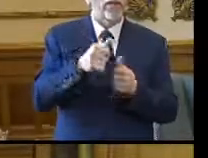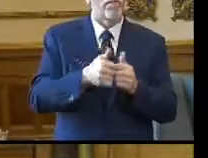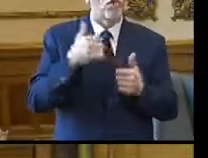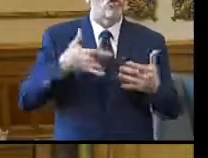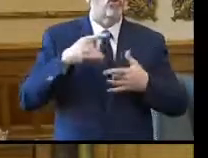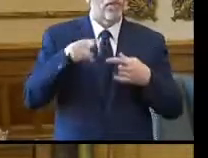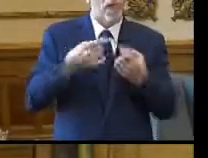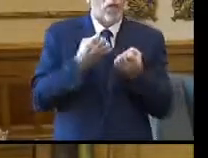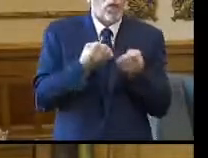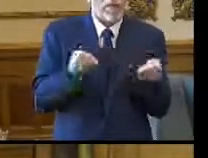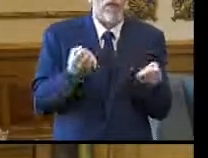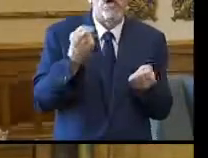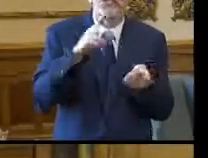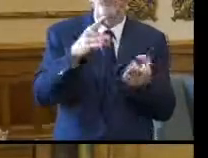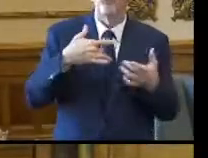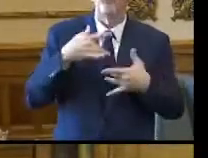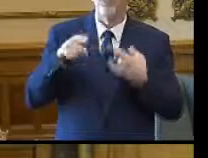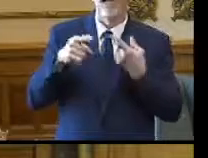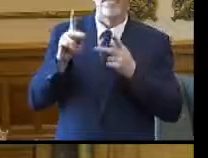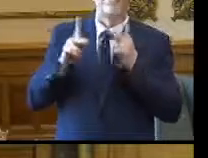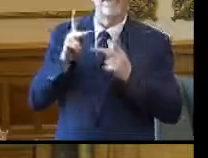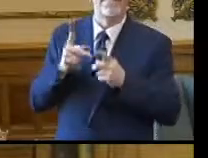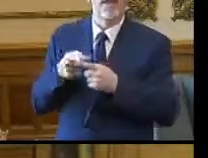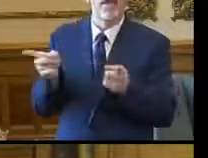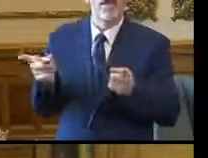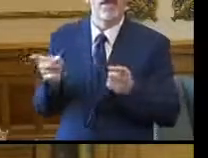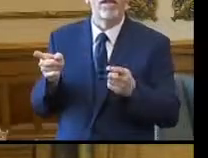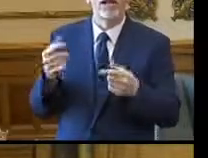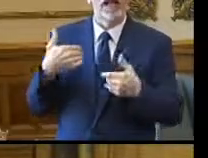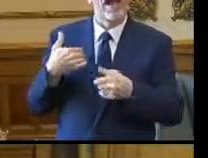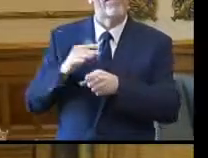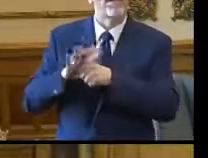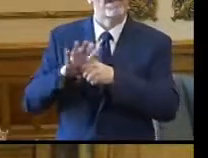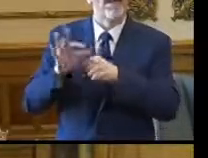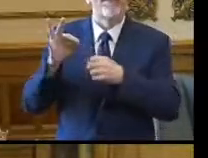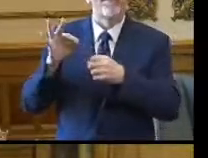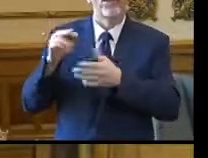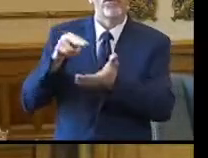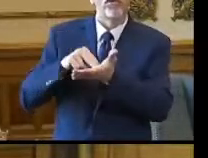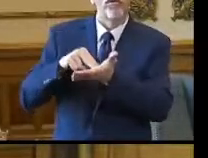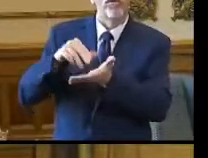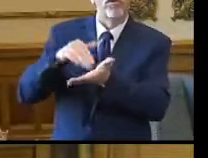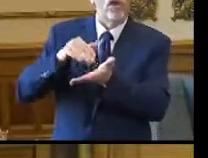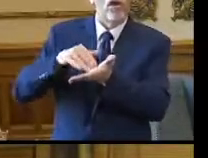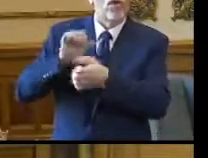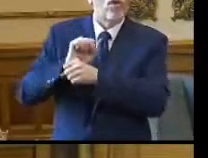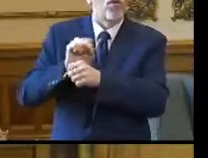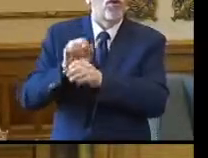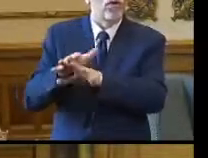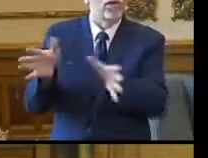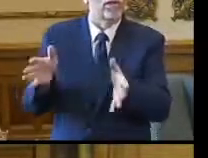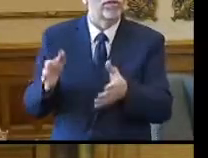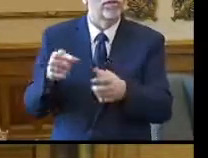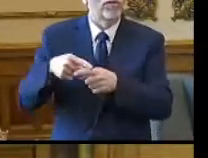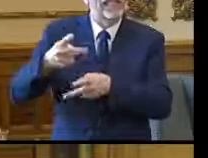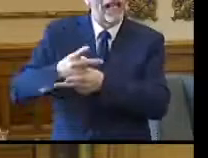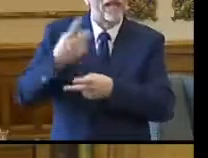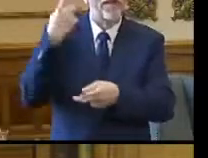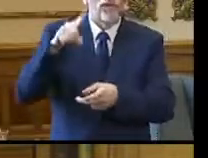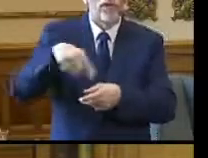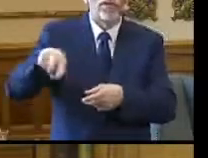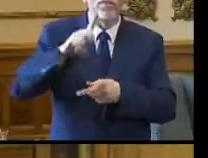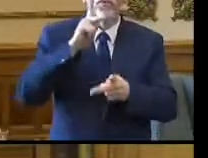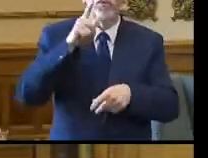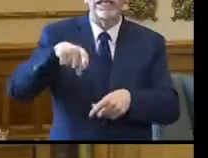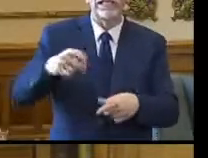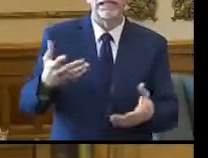concerned about, or kind of the peopleware of having sufficient numbers of healthcare workers to care for someone